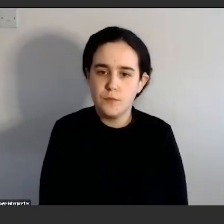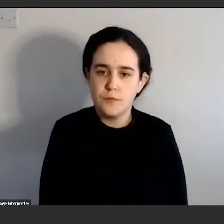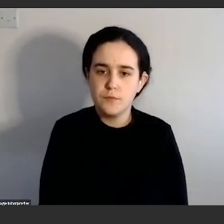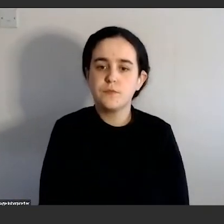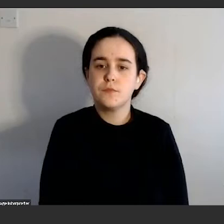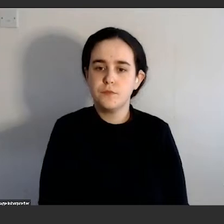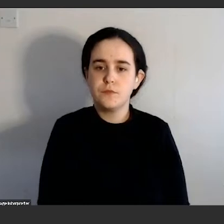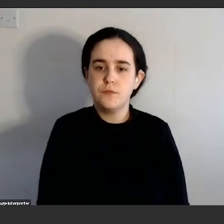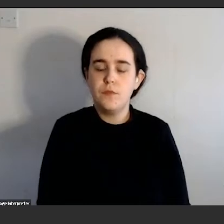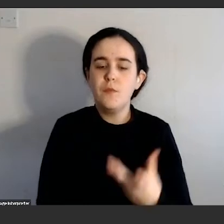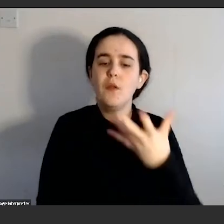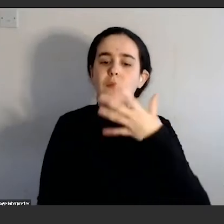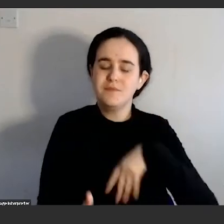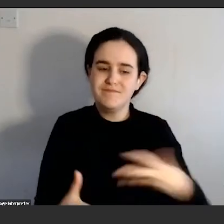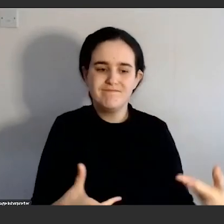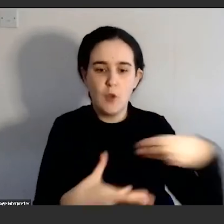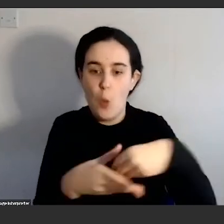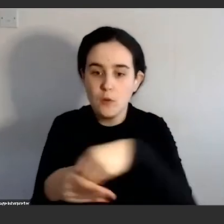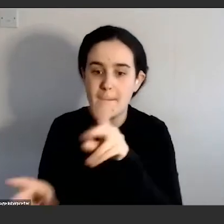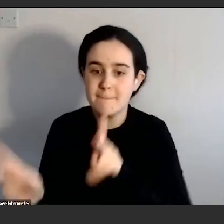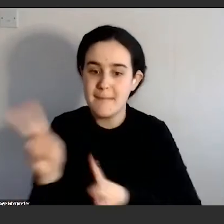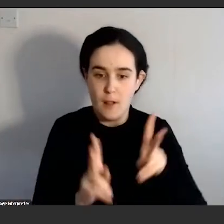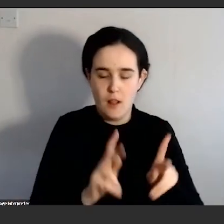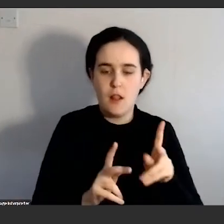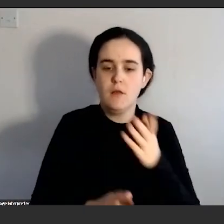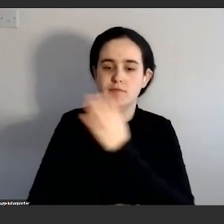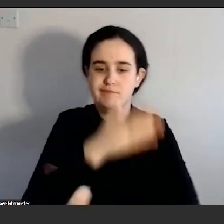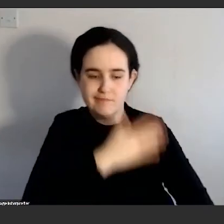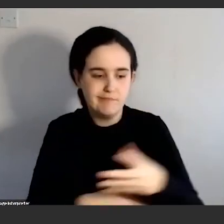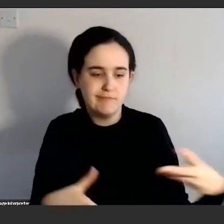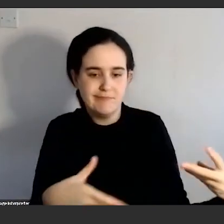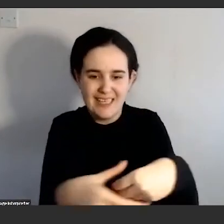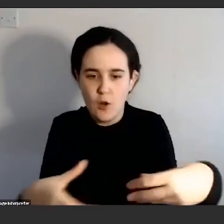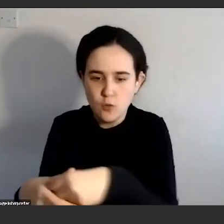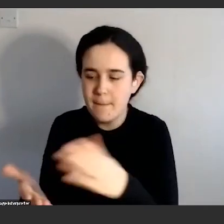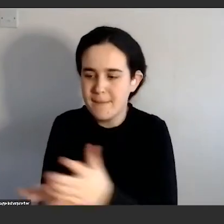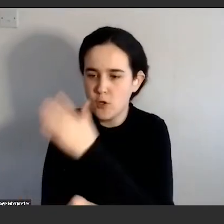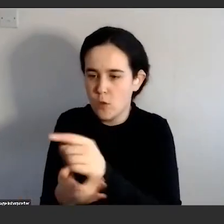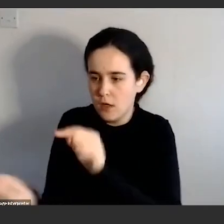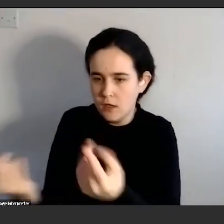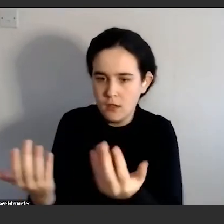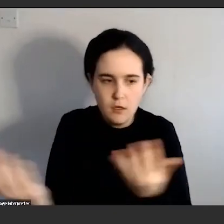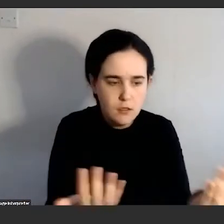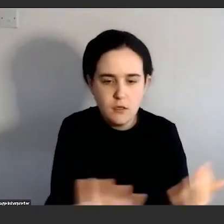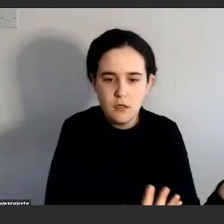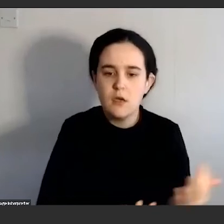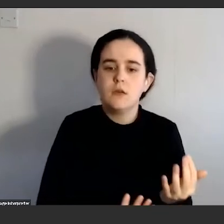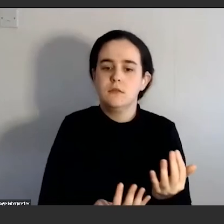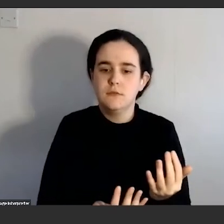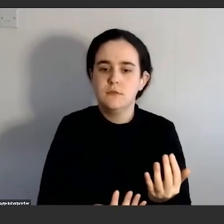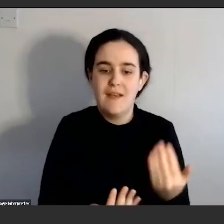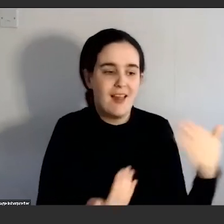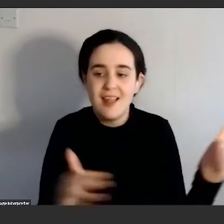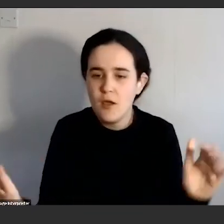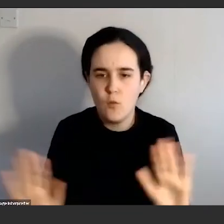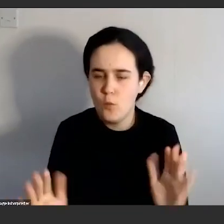resilient prior to having to deal with the health emergencies. And this is applicable to all countries and contexts,